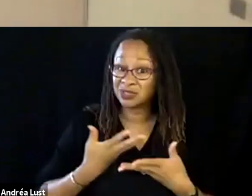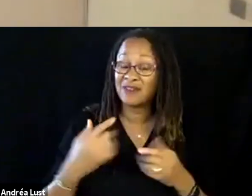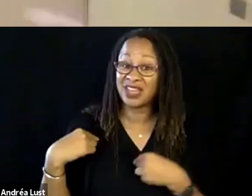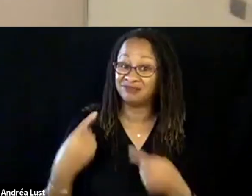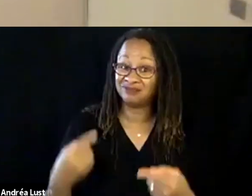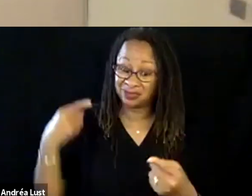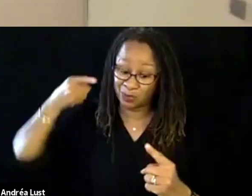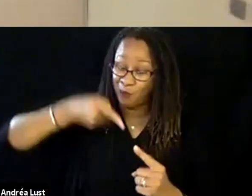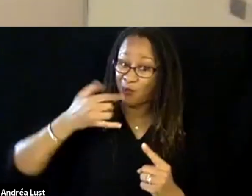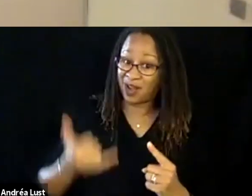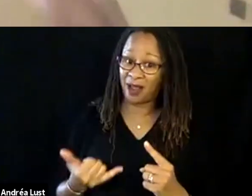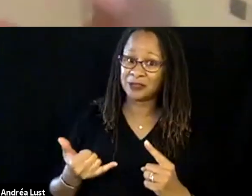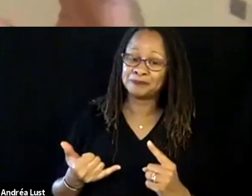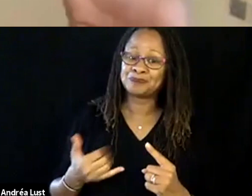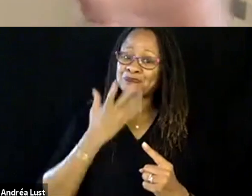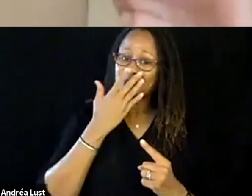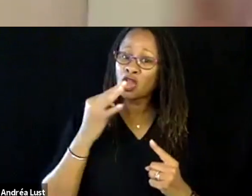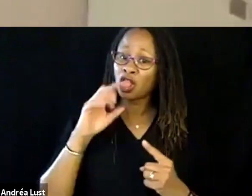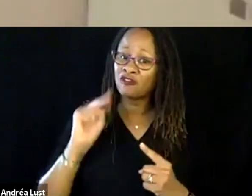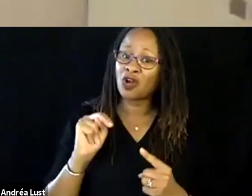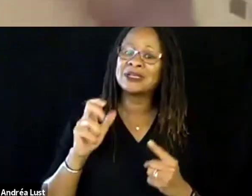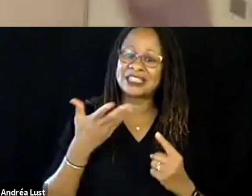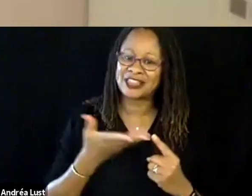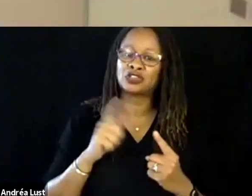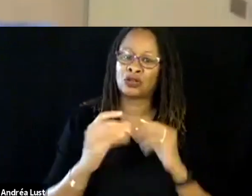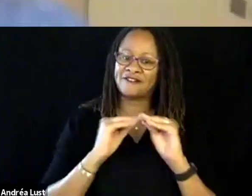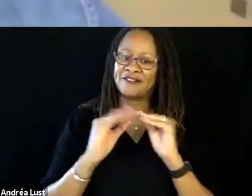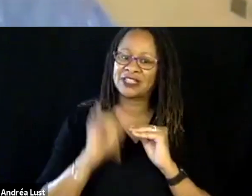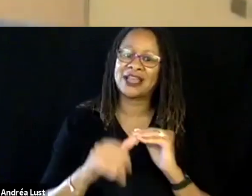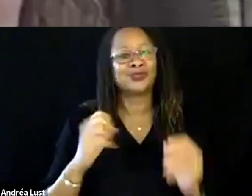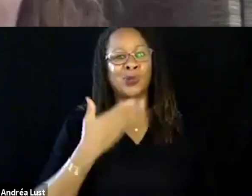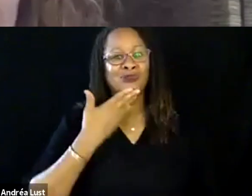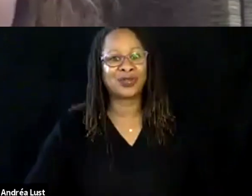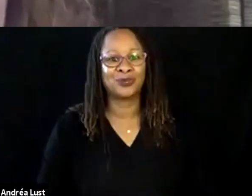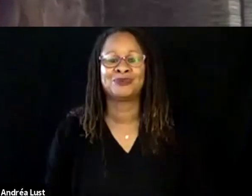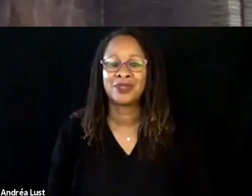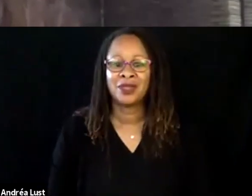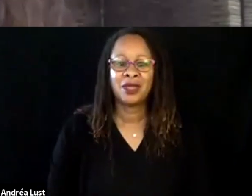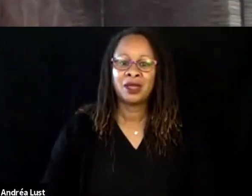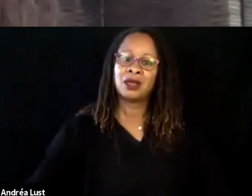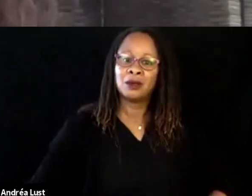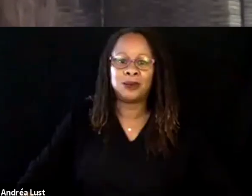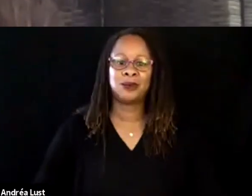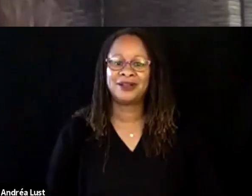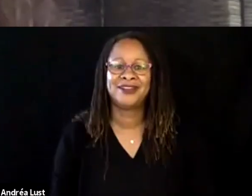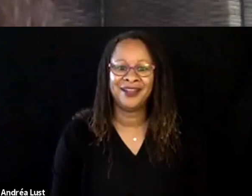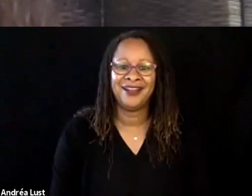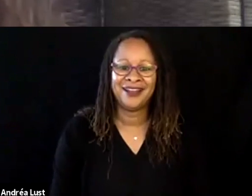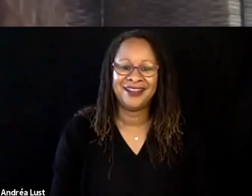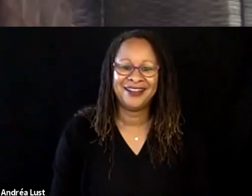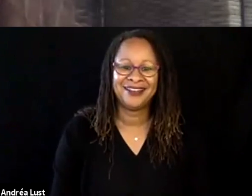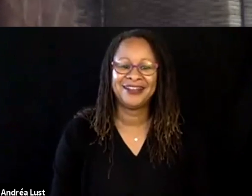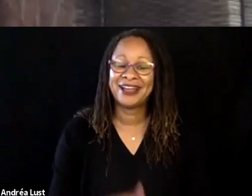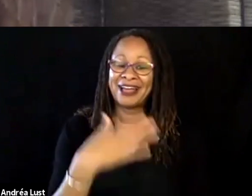point. Color Farm is there to try to mitigate that. So thank you. Thank you so much. So Todd,